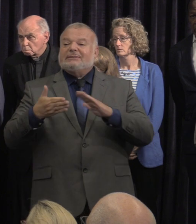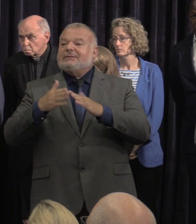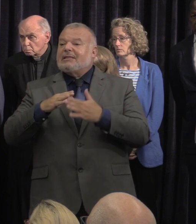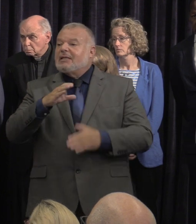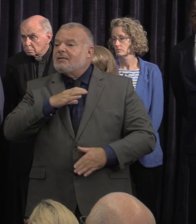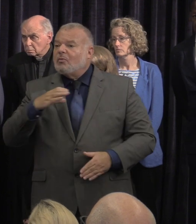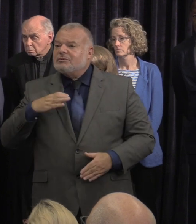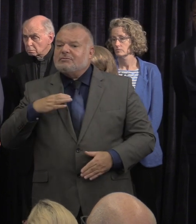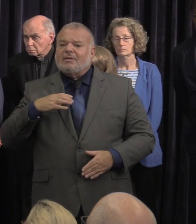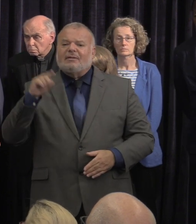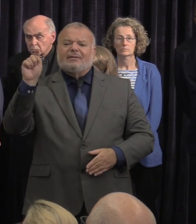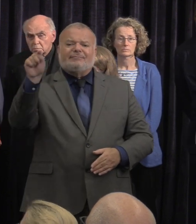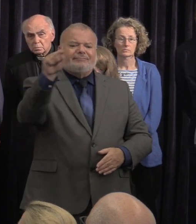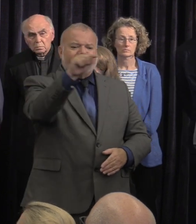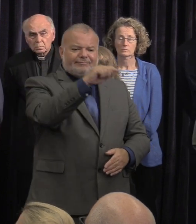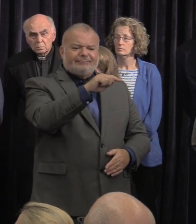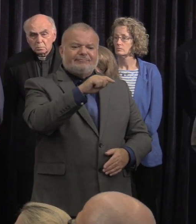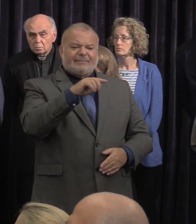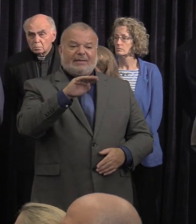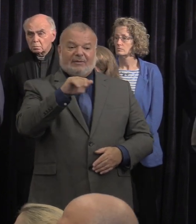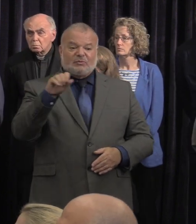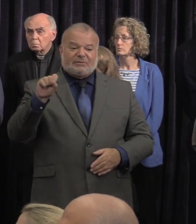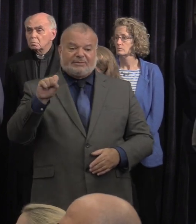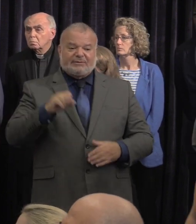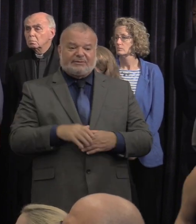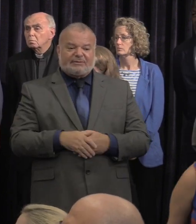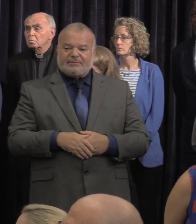all across Massachusetts.